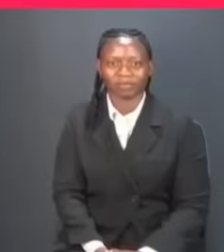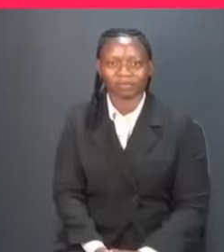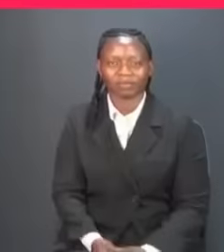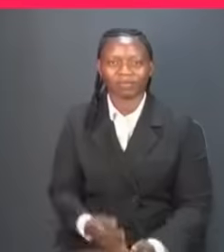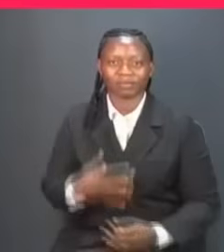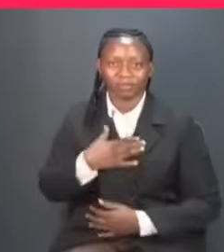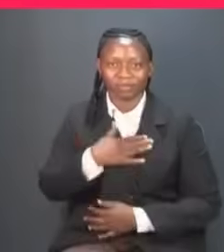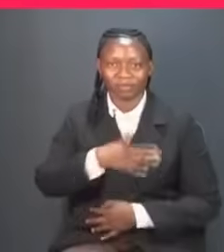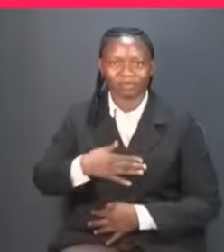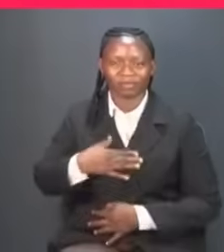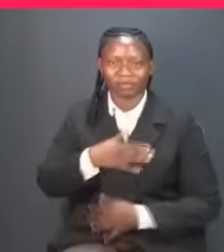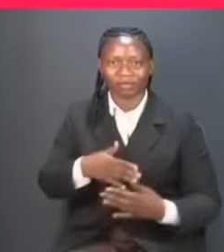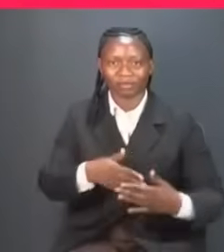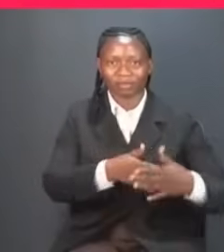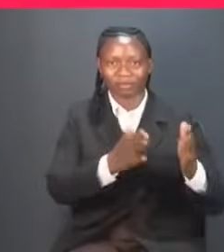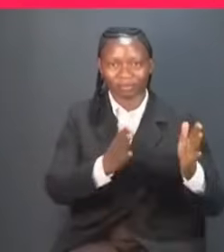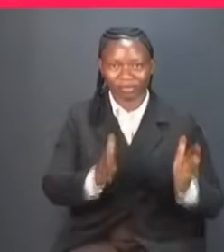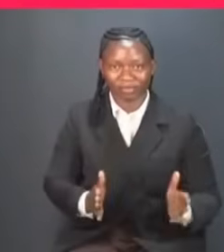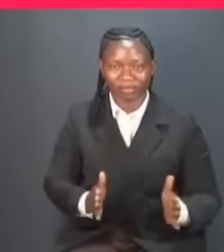Please, leaders,